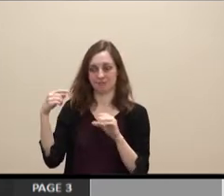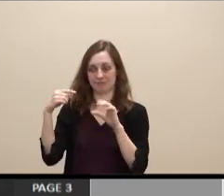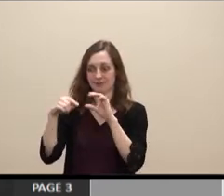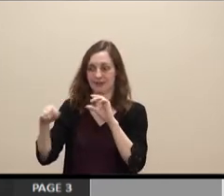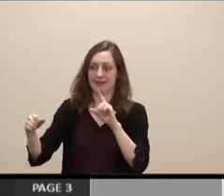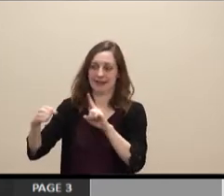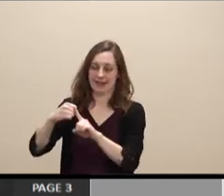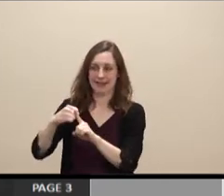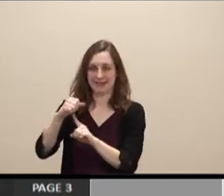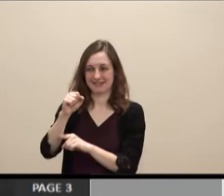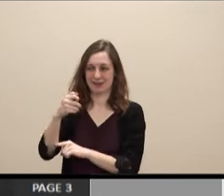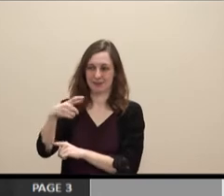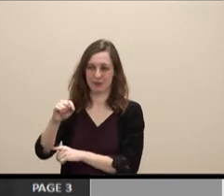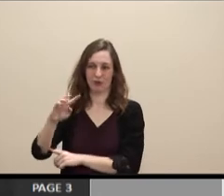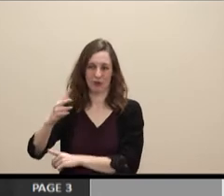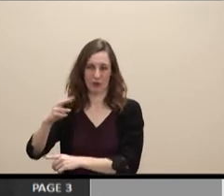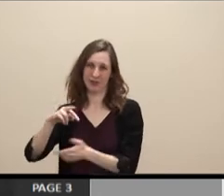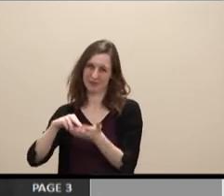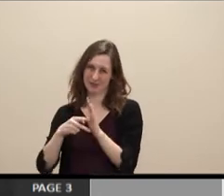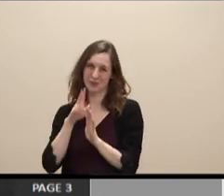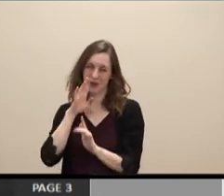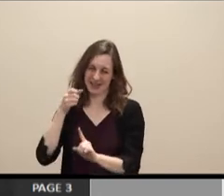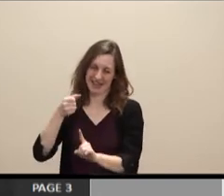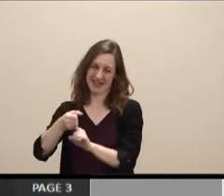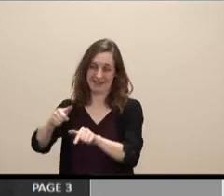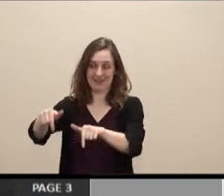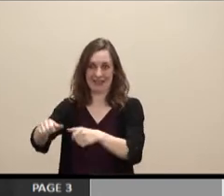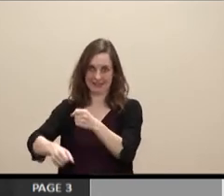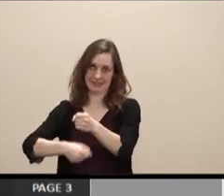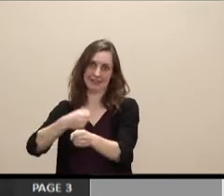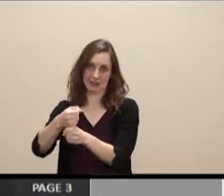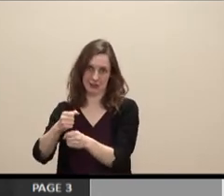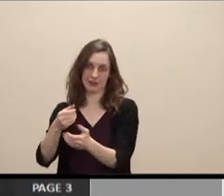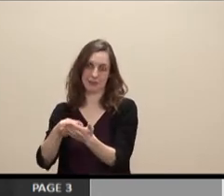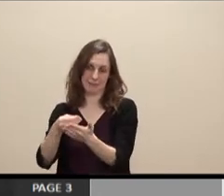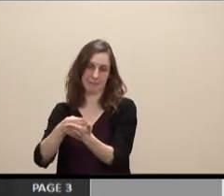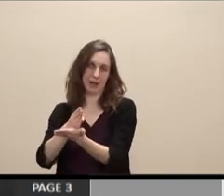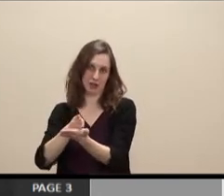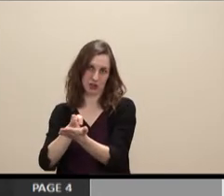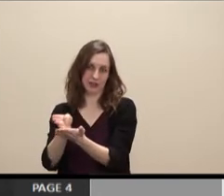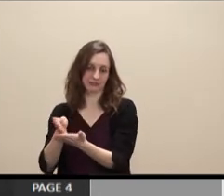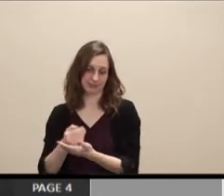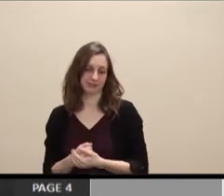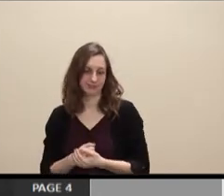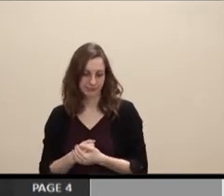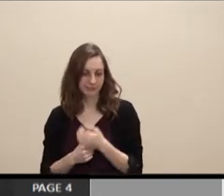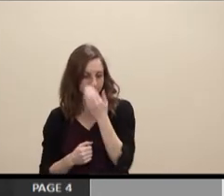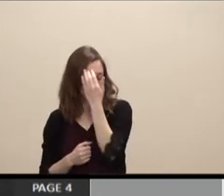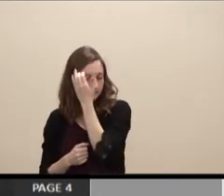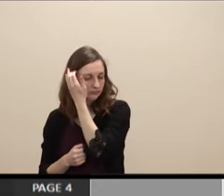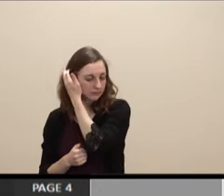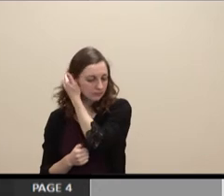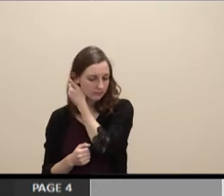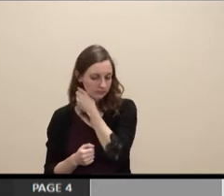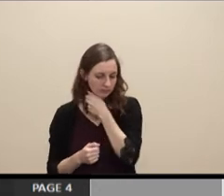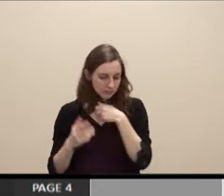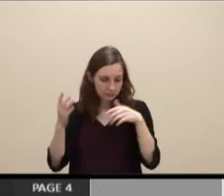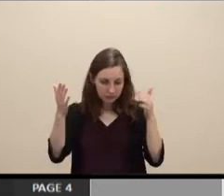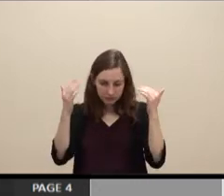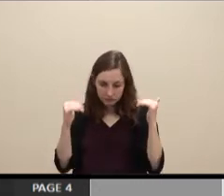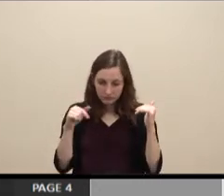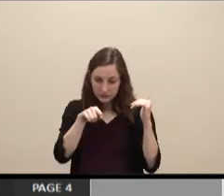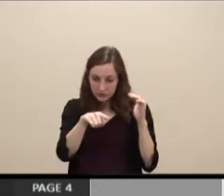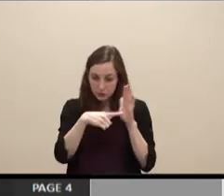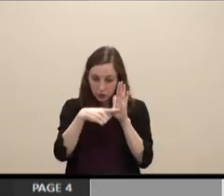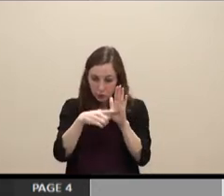hit in this year's budget. So we had a lot of under expenditures in those kinds of categories. This kind of